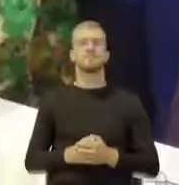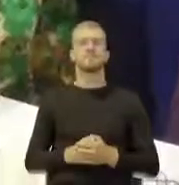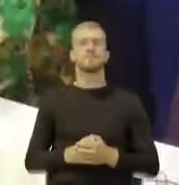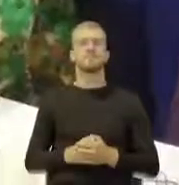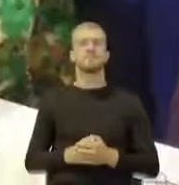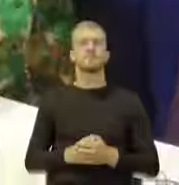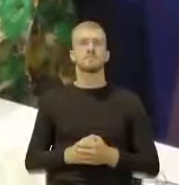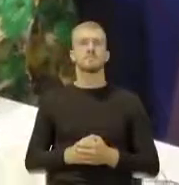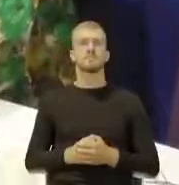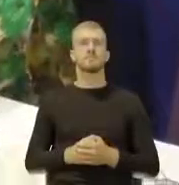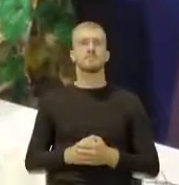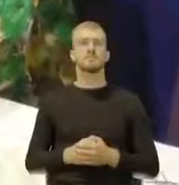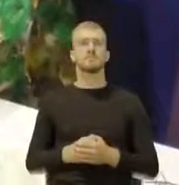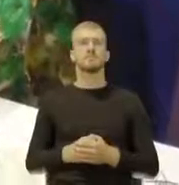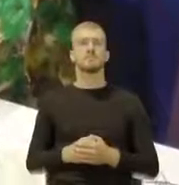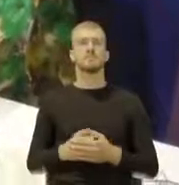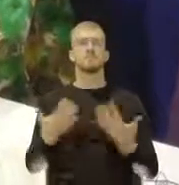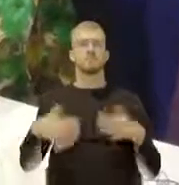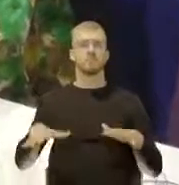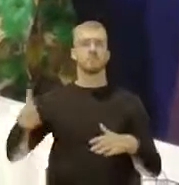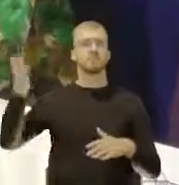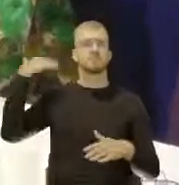want to flag maybe